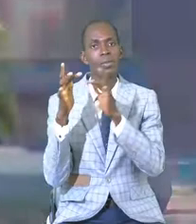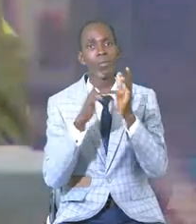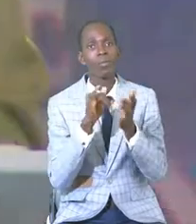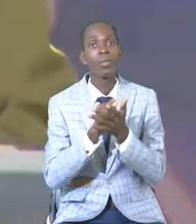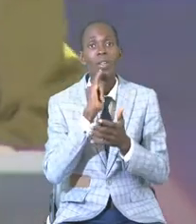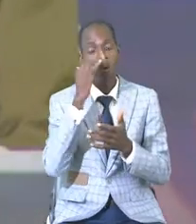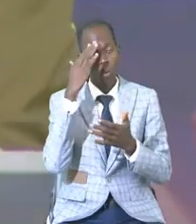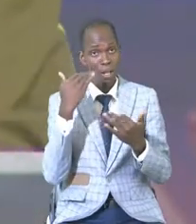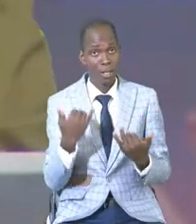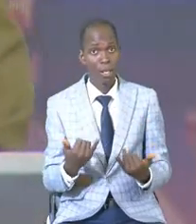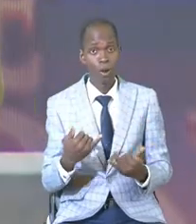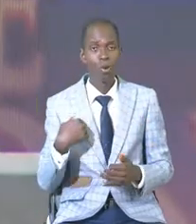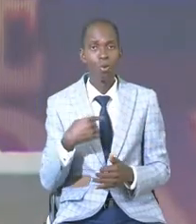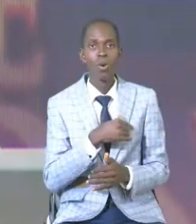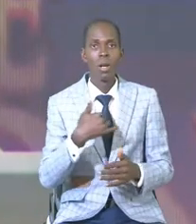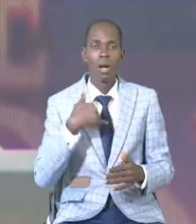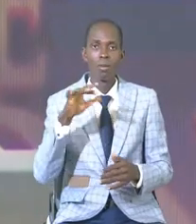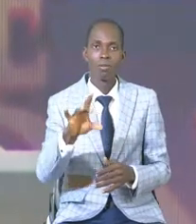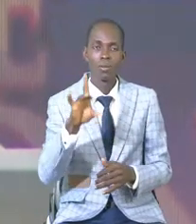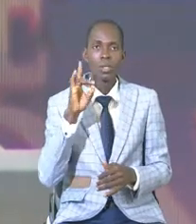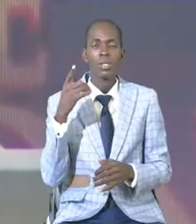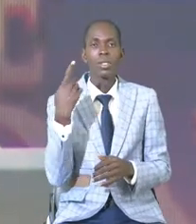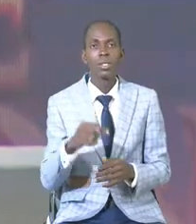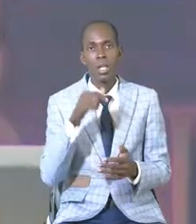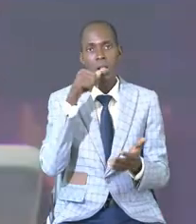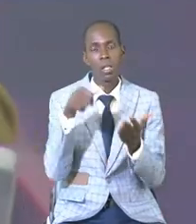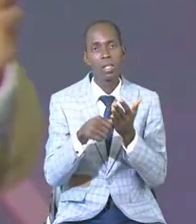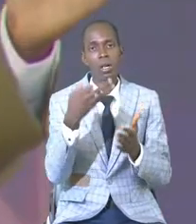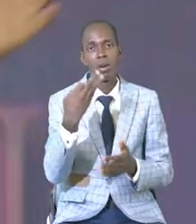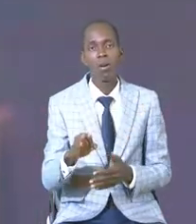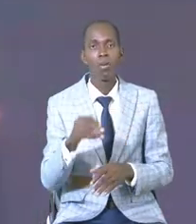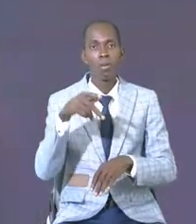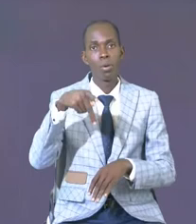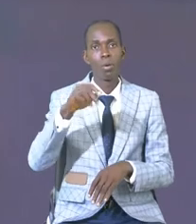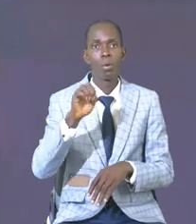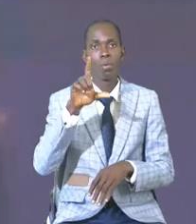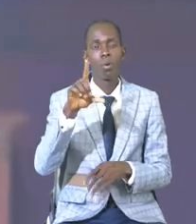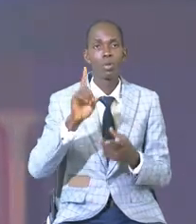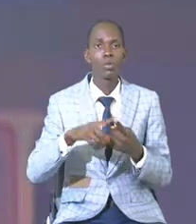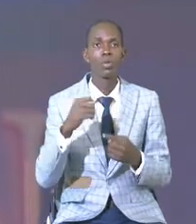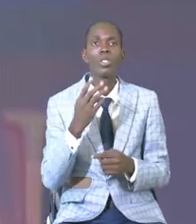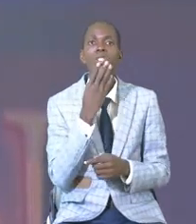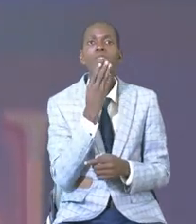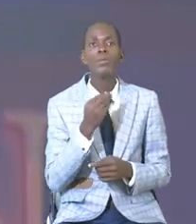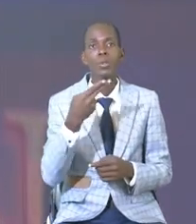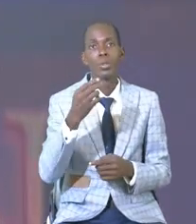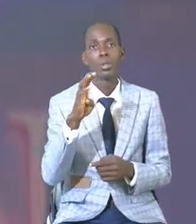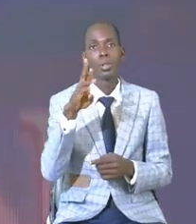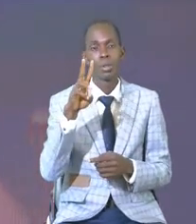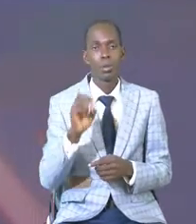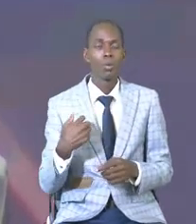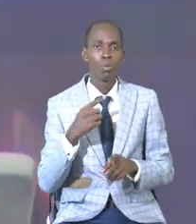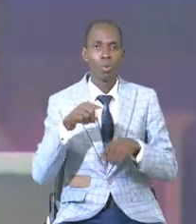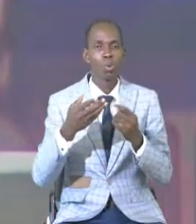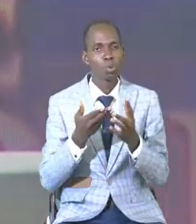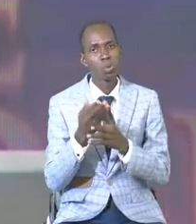have chosen the epistle of Paul to the Hebrews. And we'll be going through everything as God gives us chance.